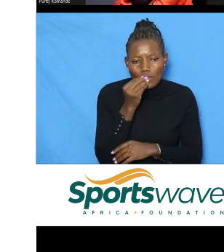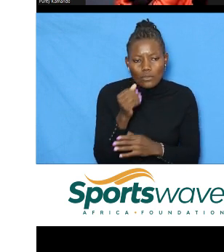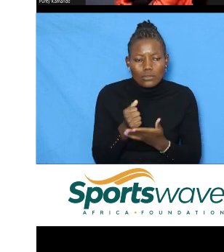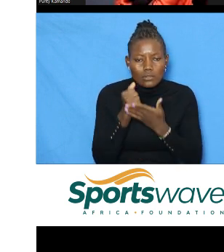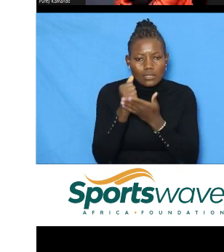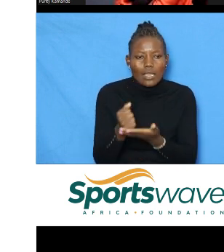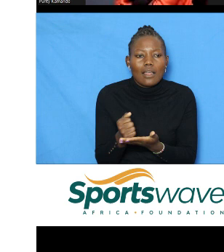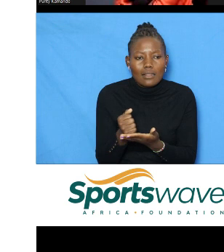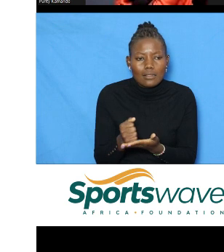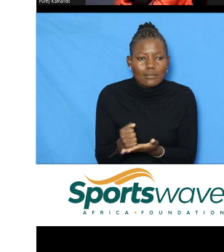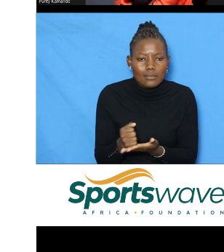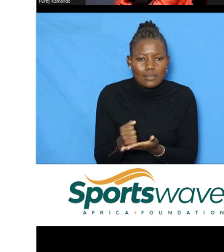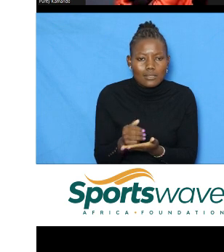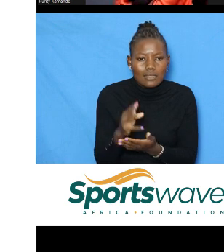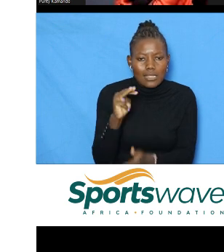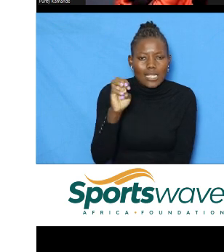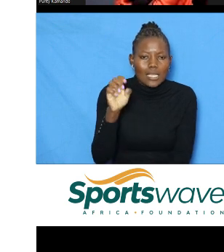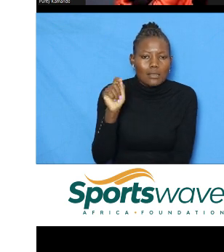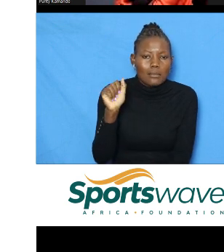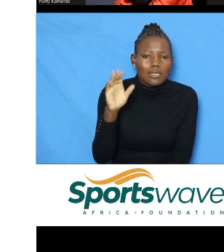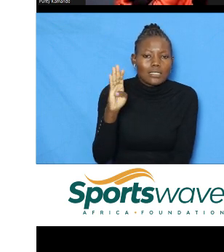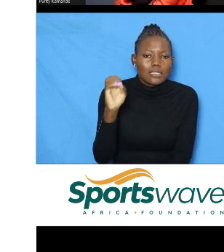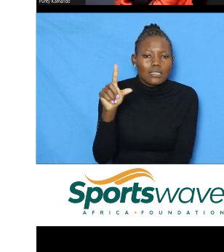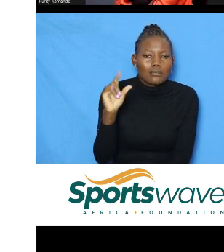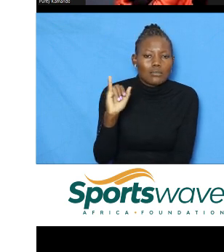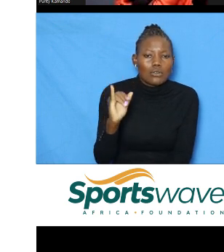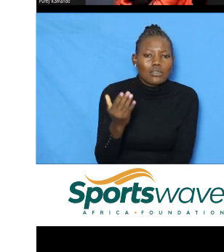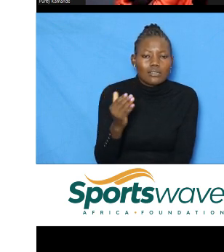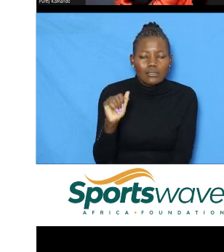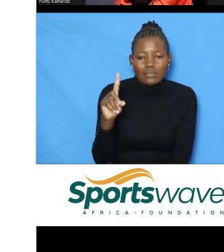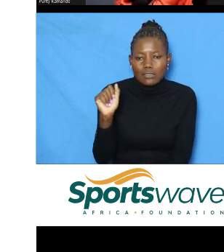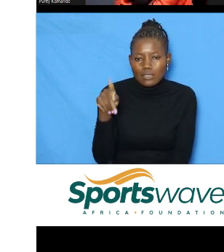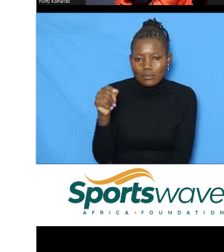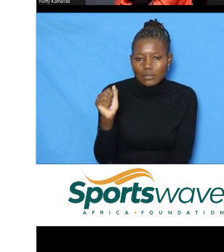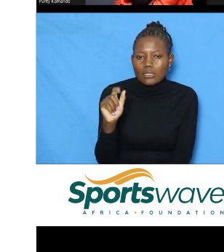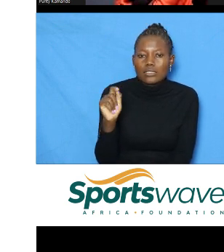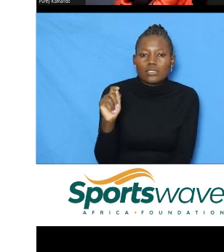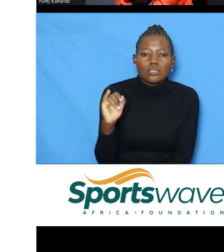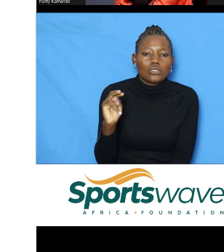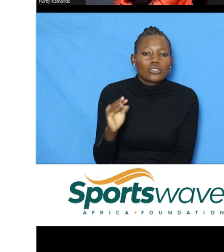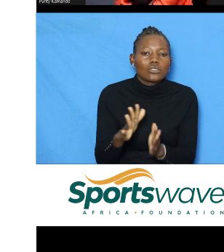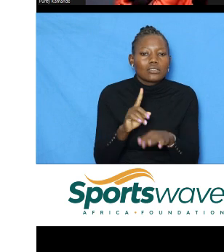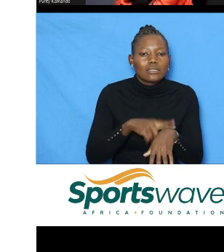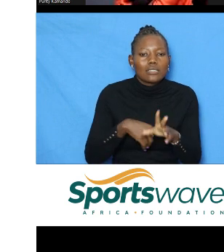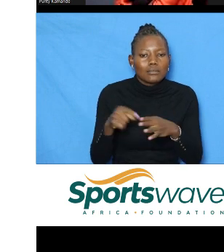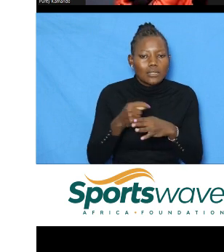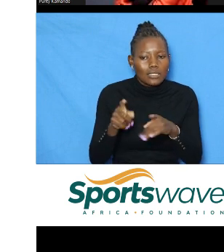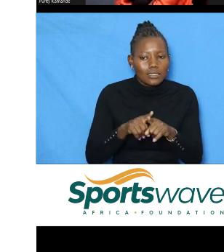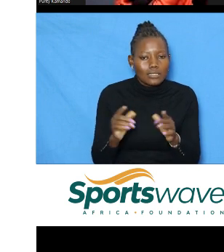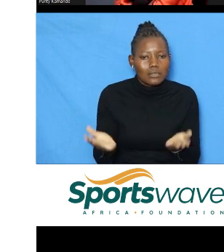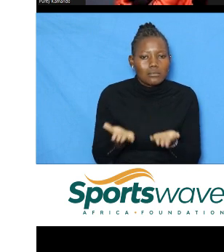it facilitates metabolic adaptation that comes in during training. Also speeds up recovery after